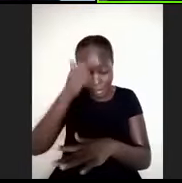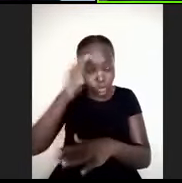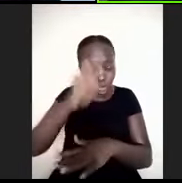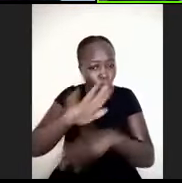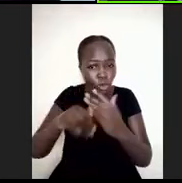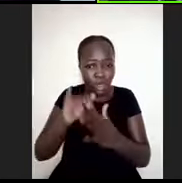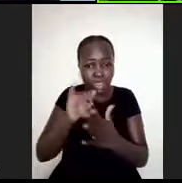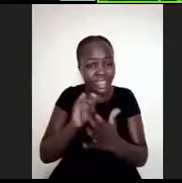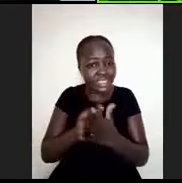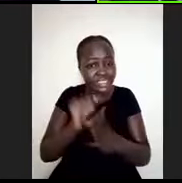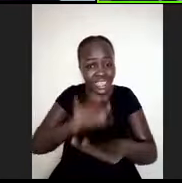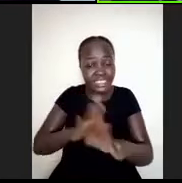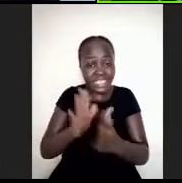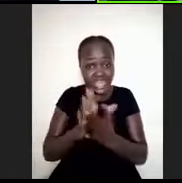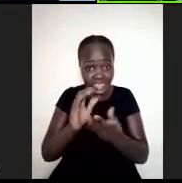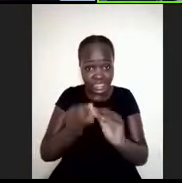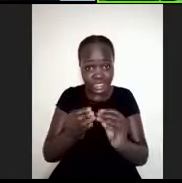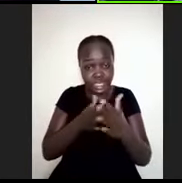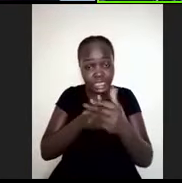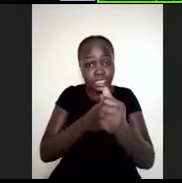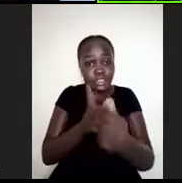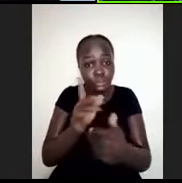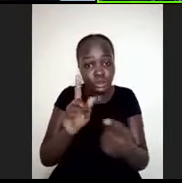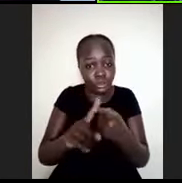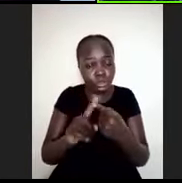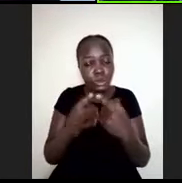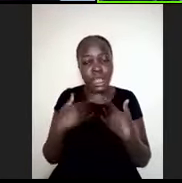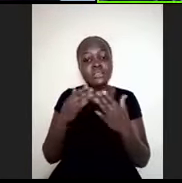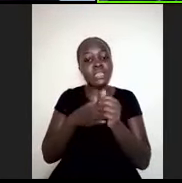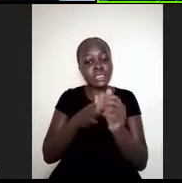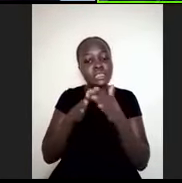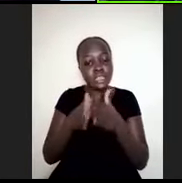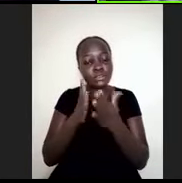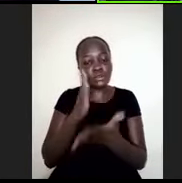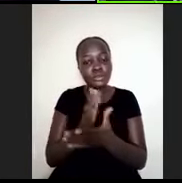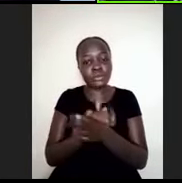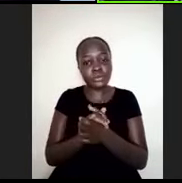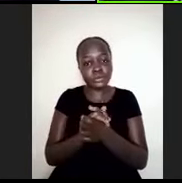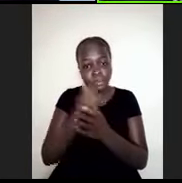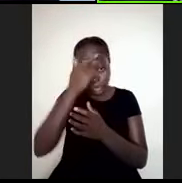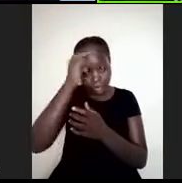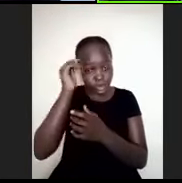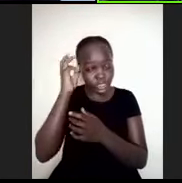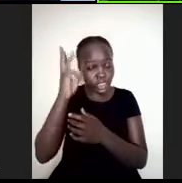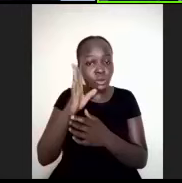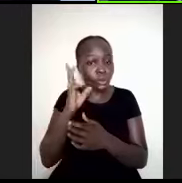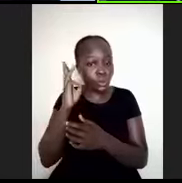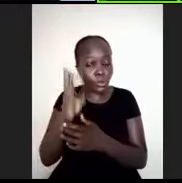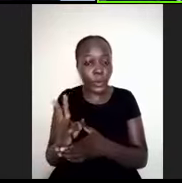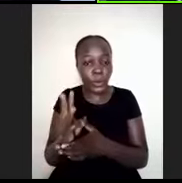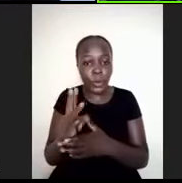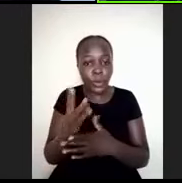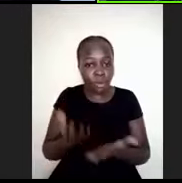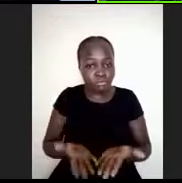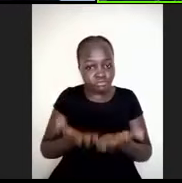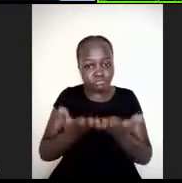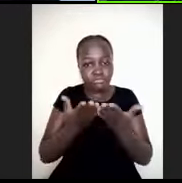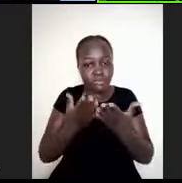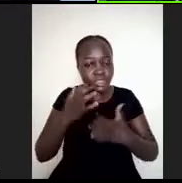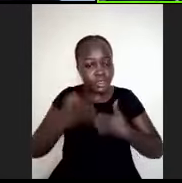it's gonna lead you to have sex because it'll ignite the emotions and the